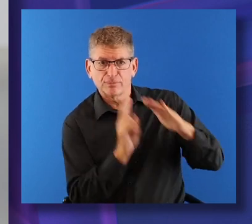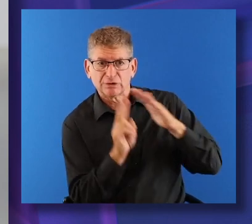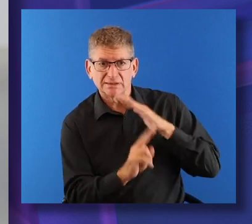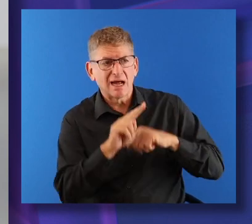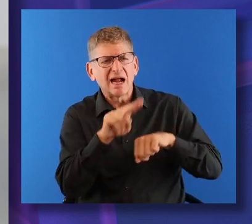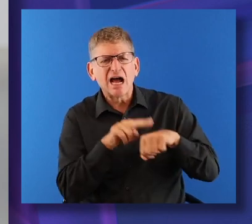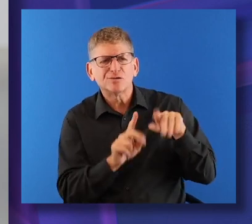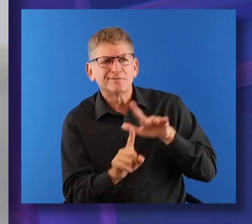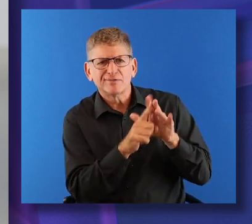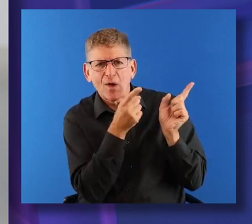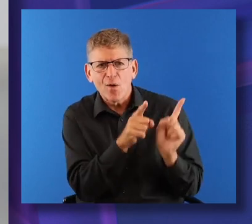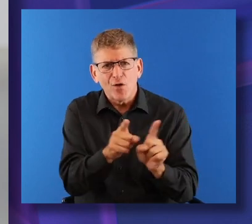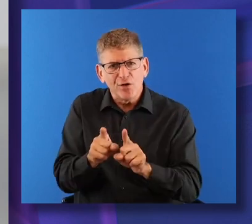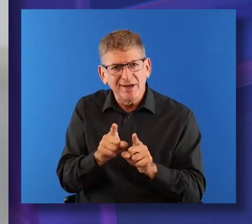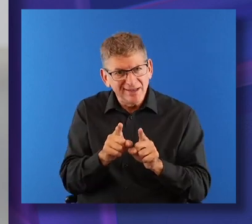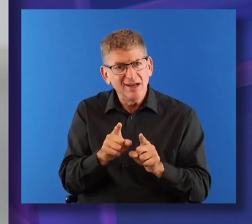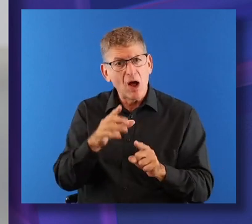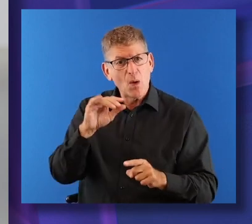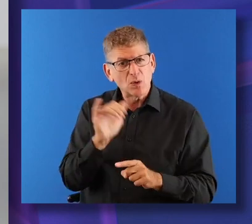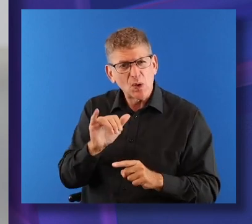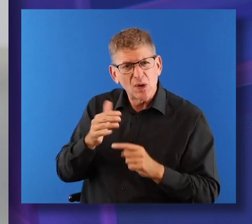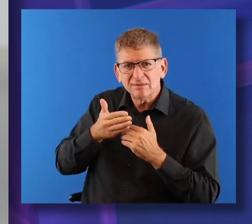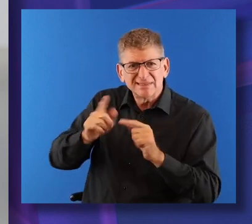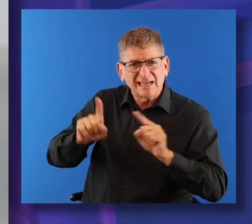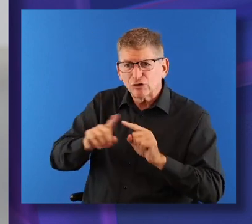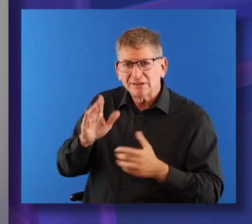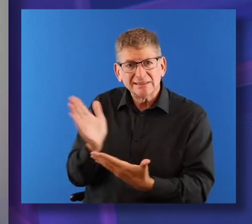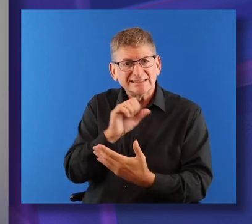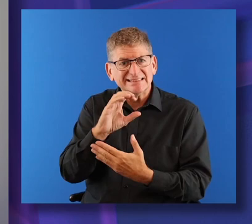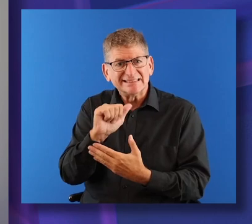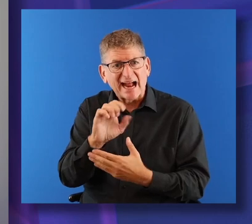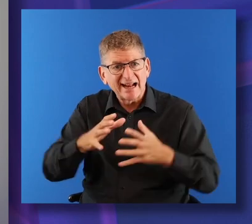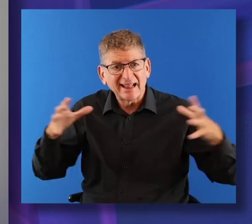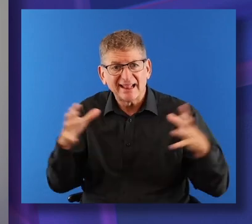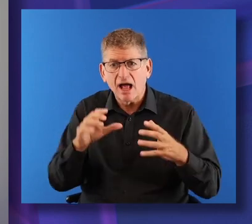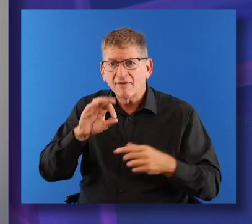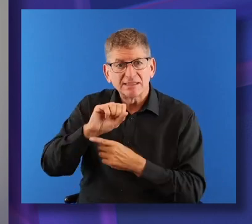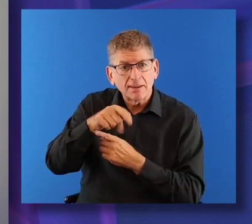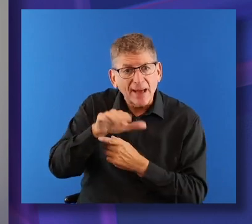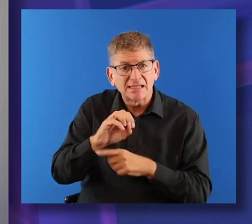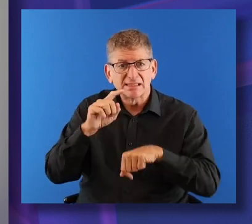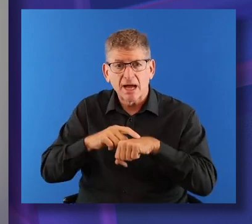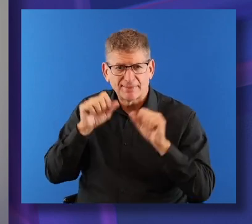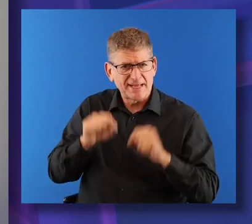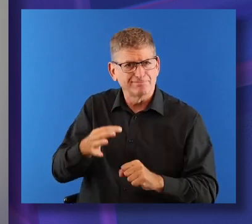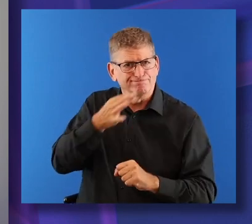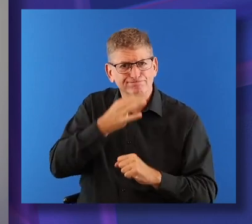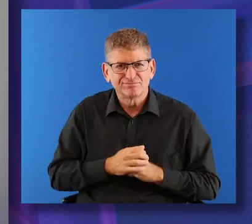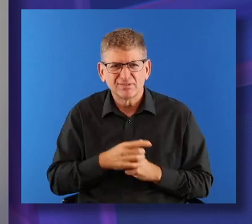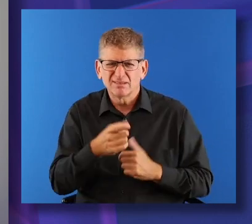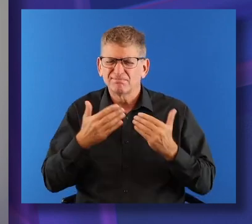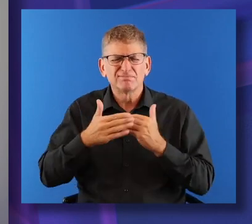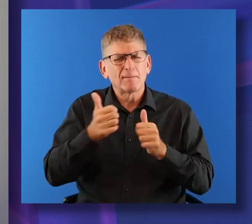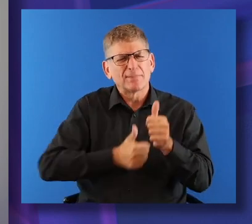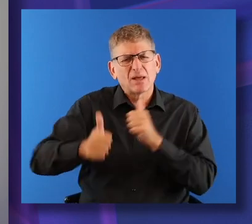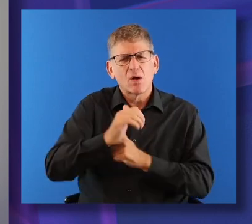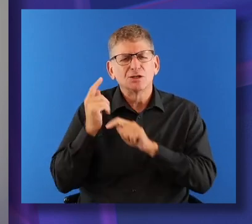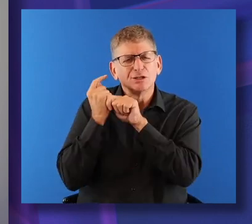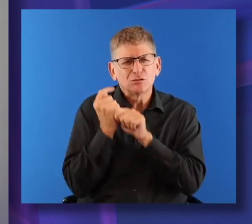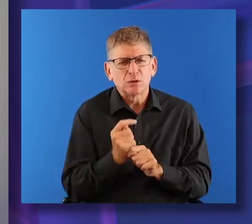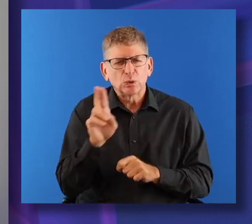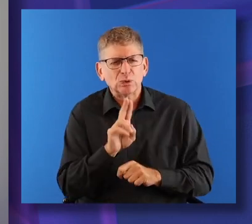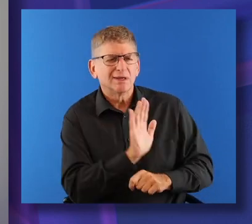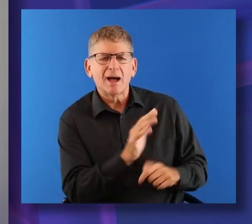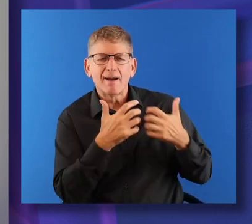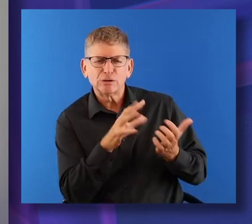phenomena over widely varying scales of space and time. This goes well beyond the traditional use of machine learning for the statistical modelling